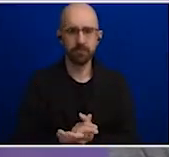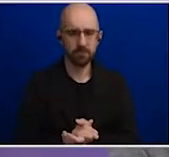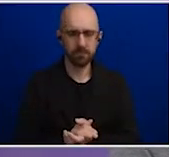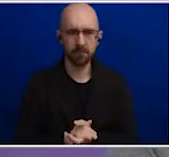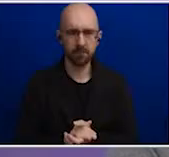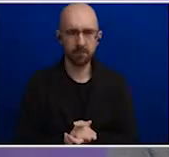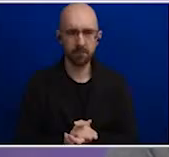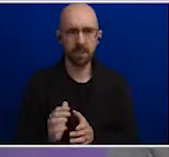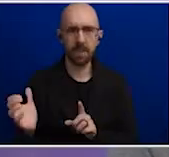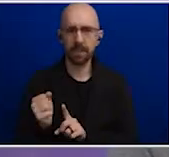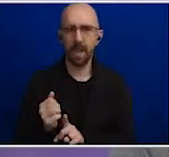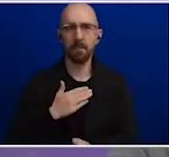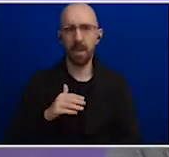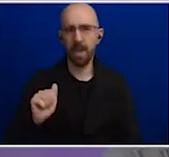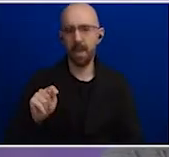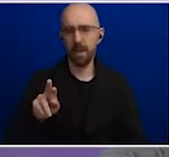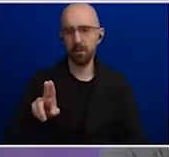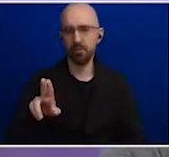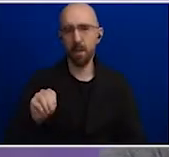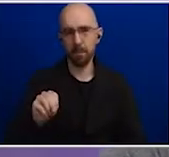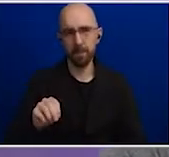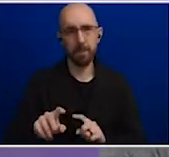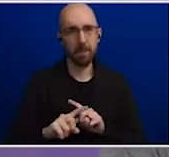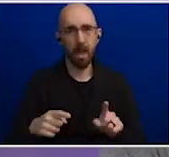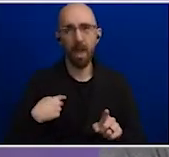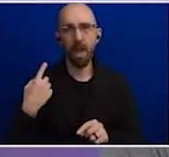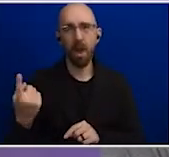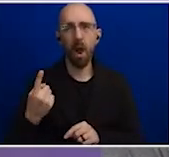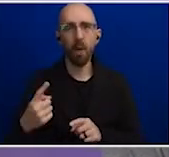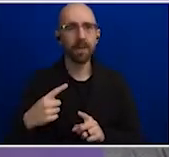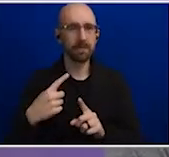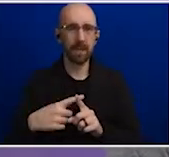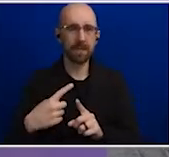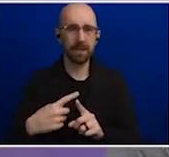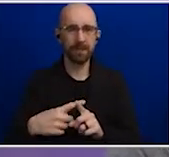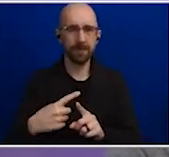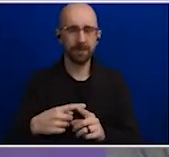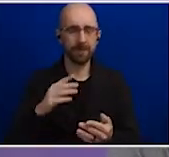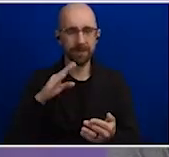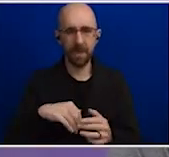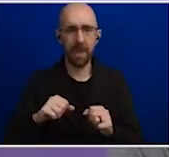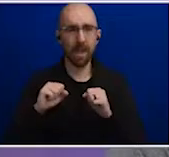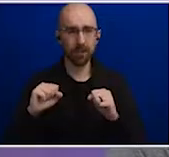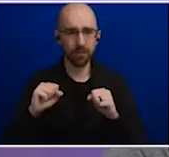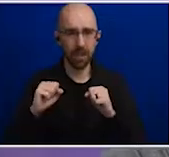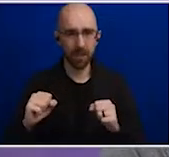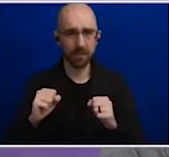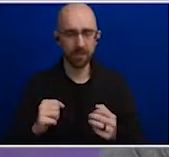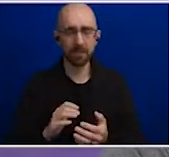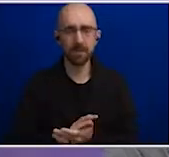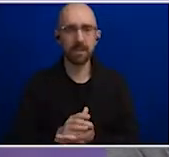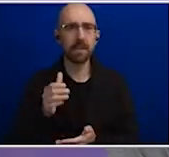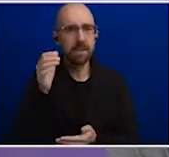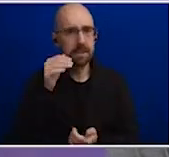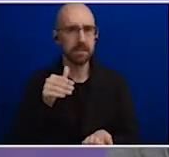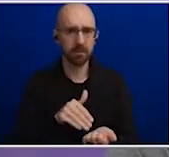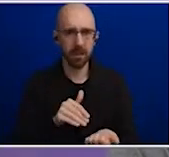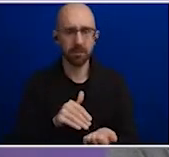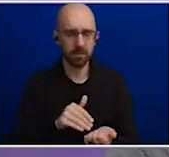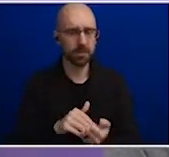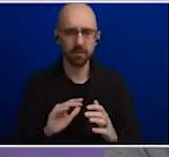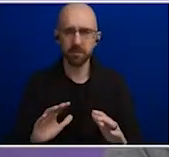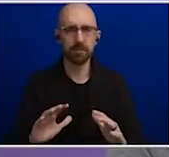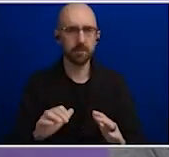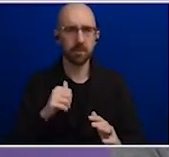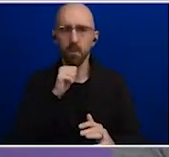atrium. But I always just stayed positive. You know, exercise, listen to your doctors. Don't, you